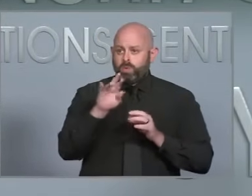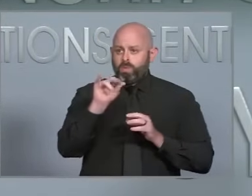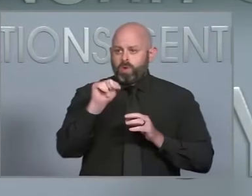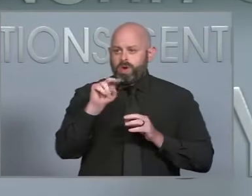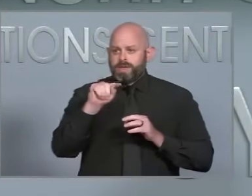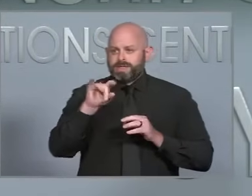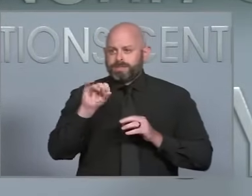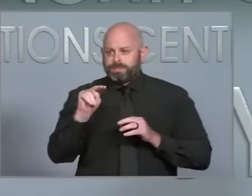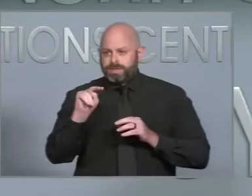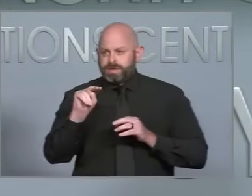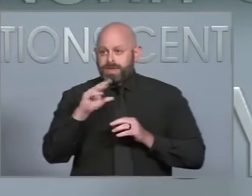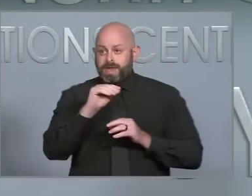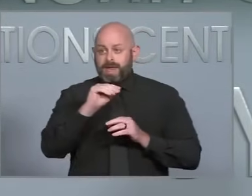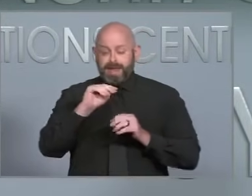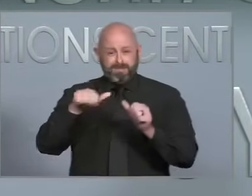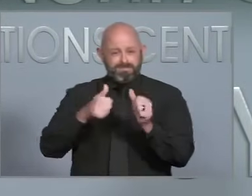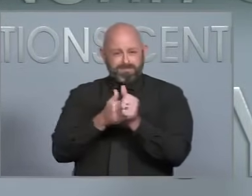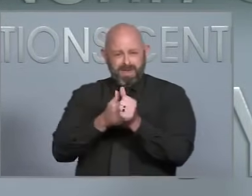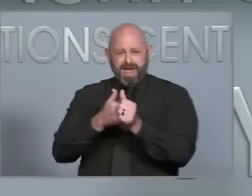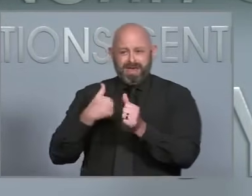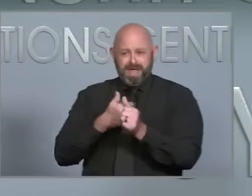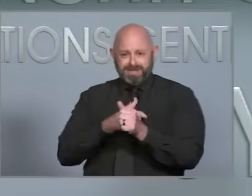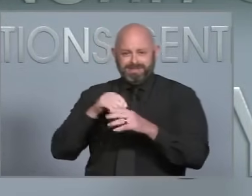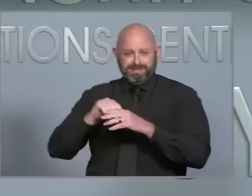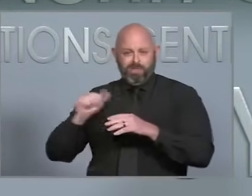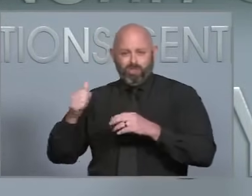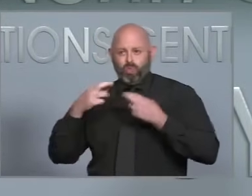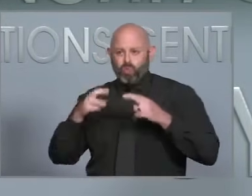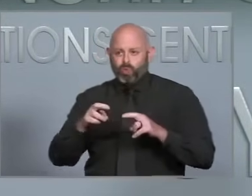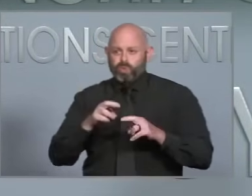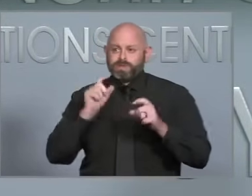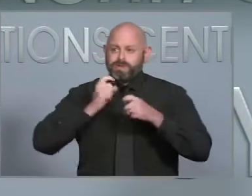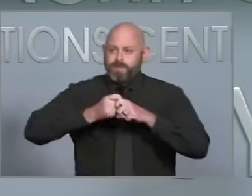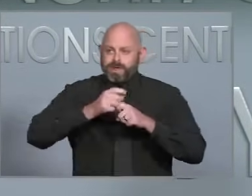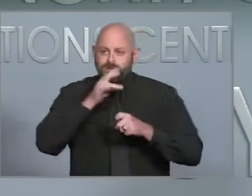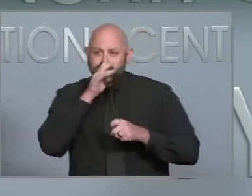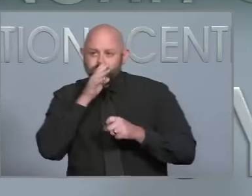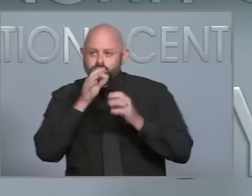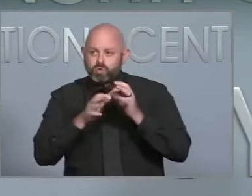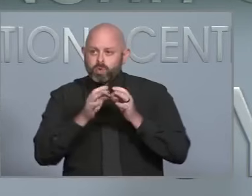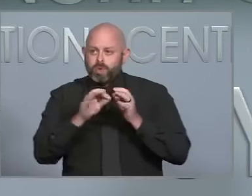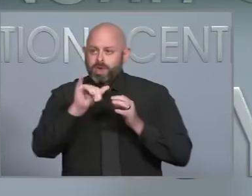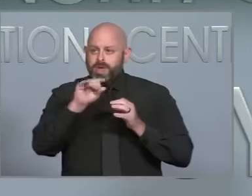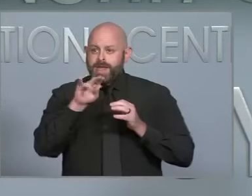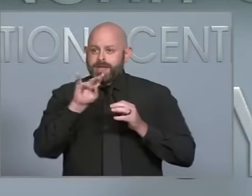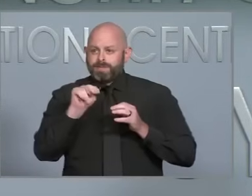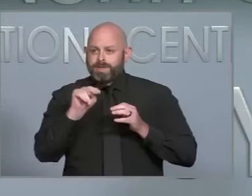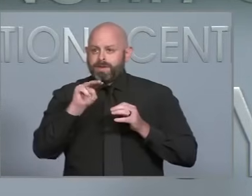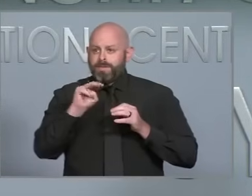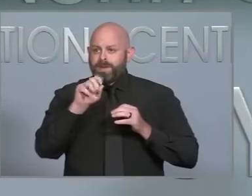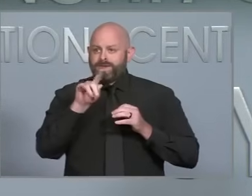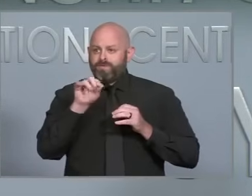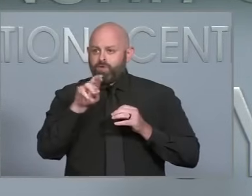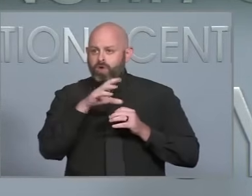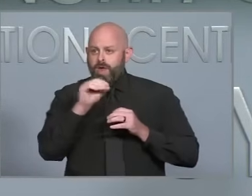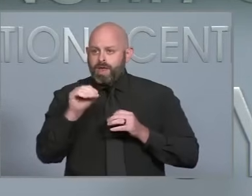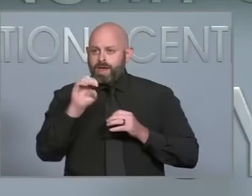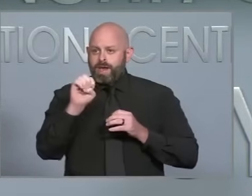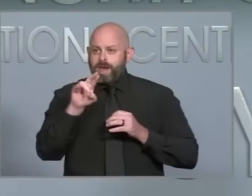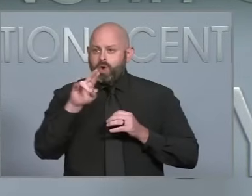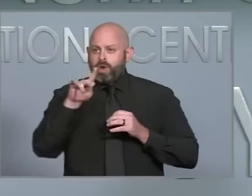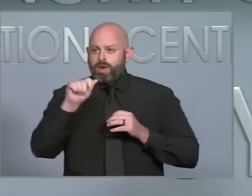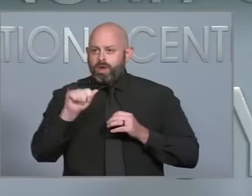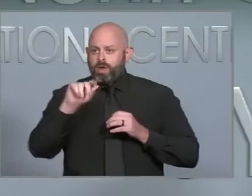Tipton, and behind the scenes, our Spanish language interpreters are Yasmin Mativia and Erica